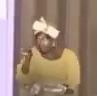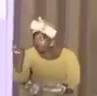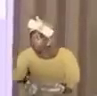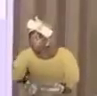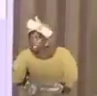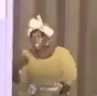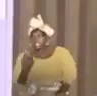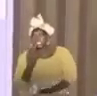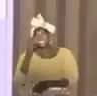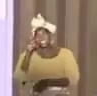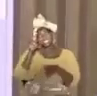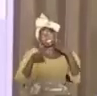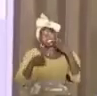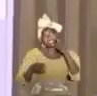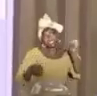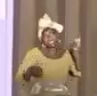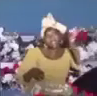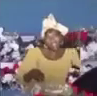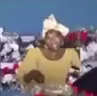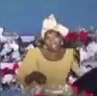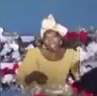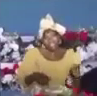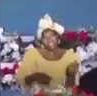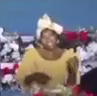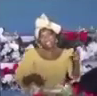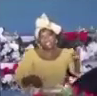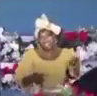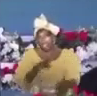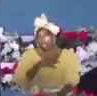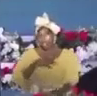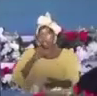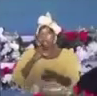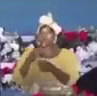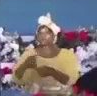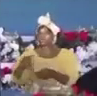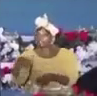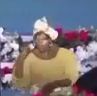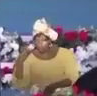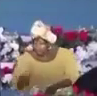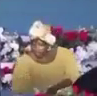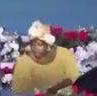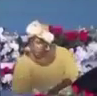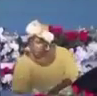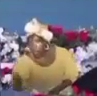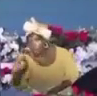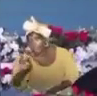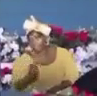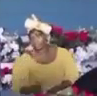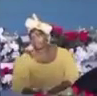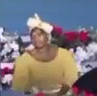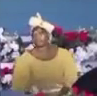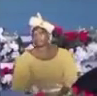brazen serpent representing the cross, or the one that was coming to them.